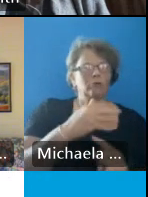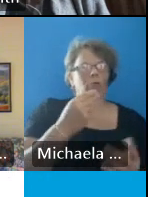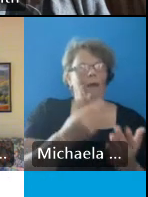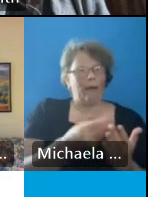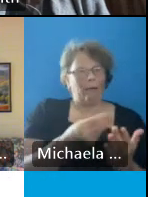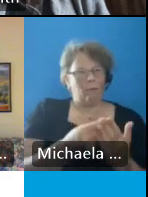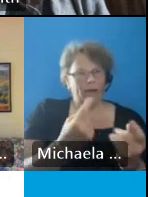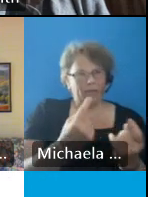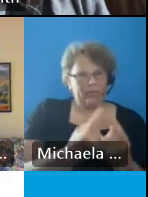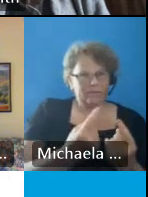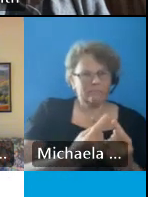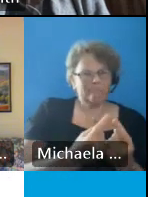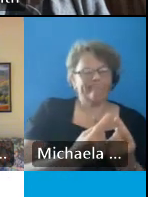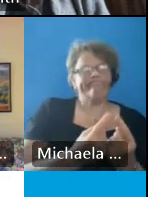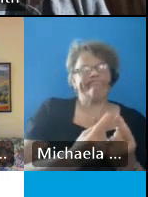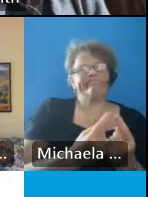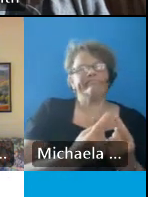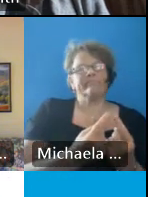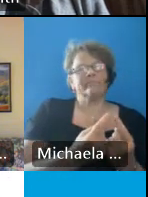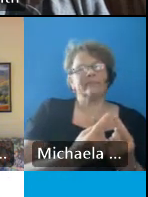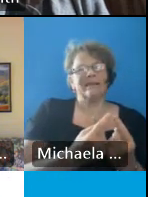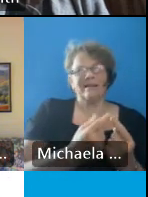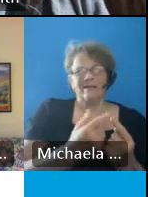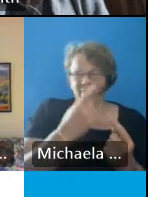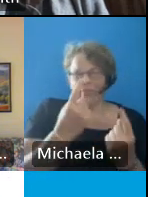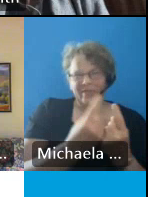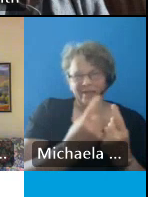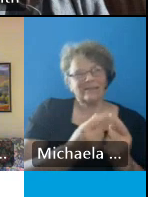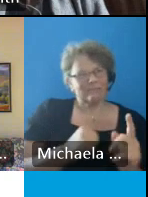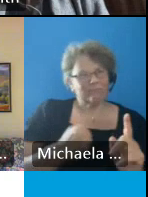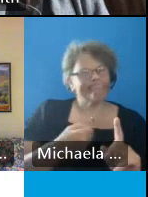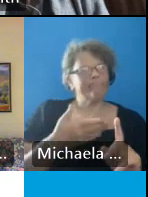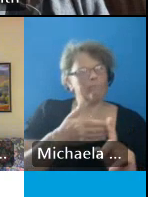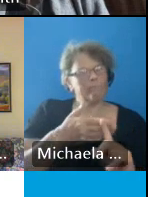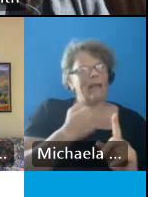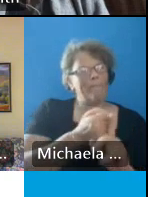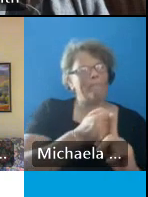sort of factors that have a direct impact on people's health. And